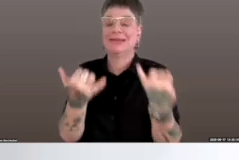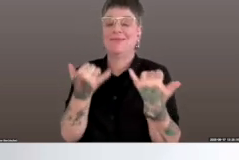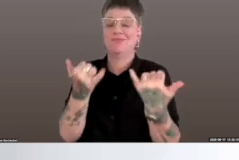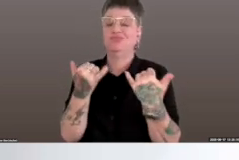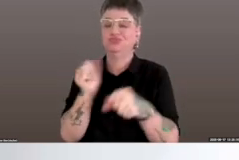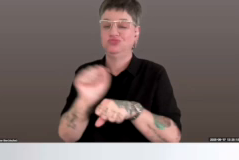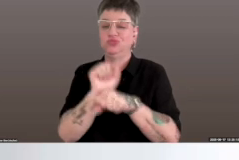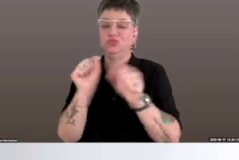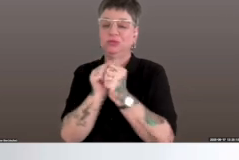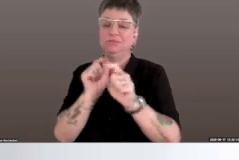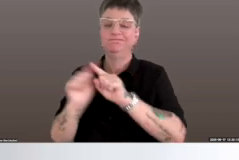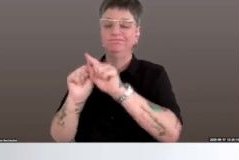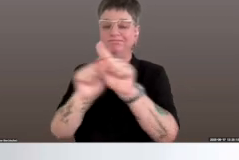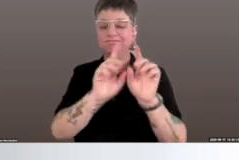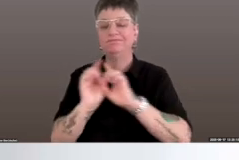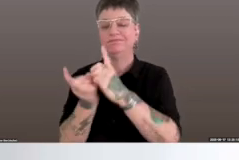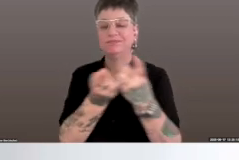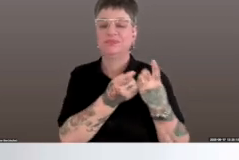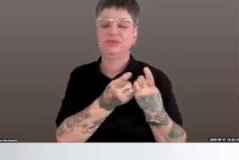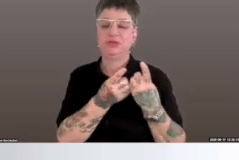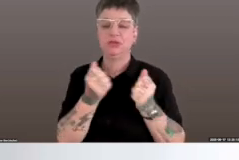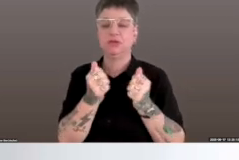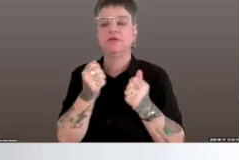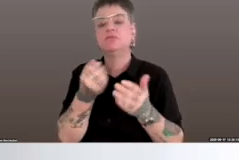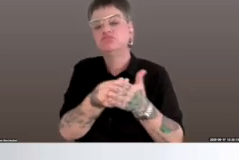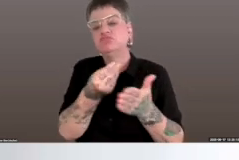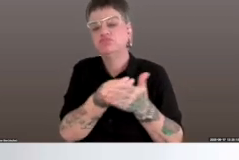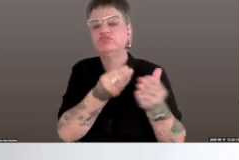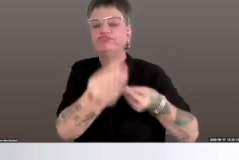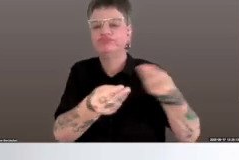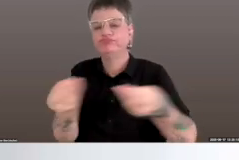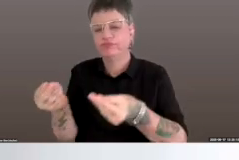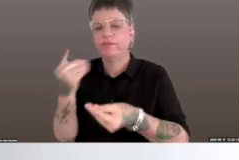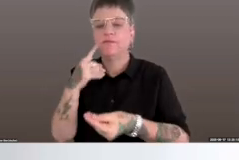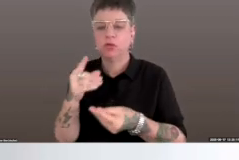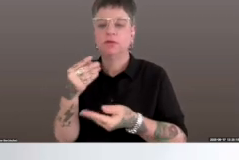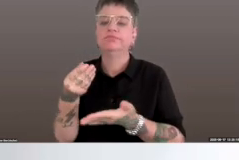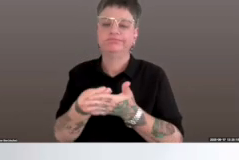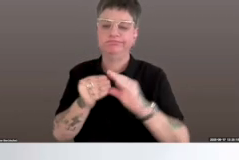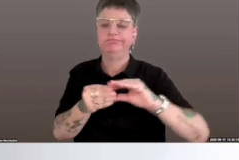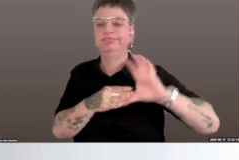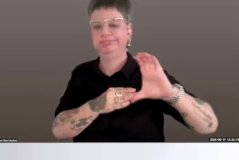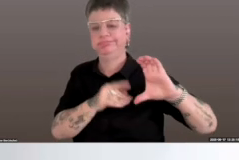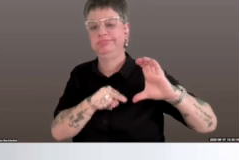finalize grant agreements for the funding. Next slide, please.